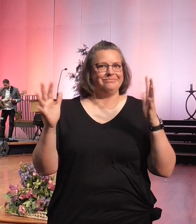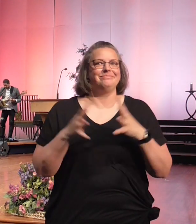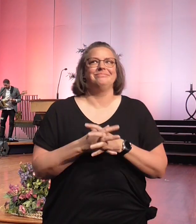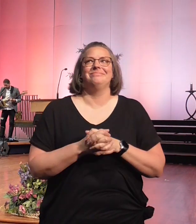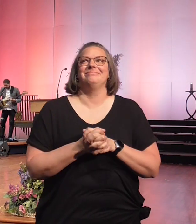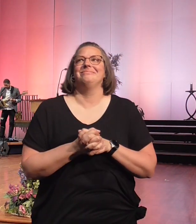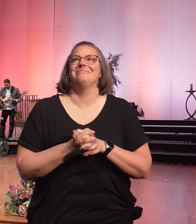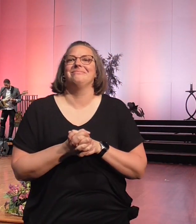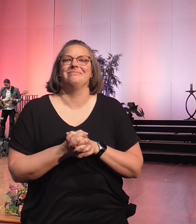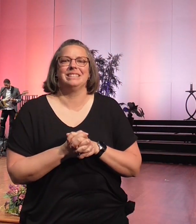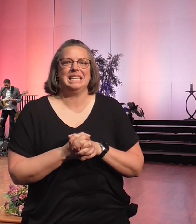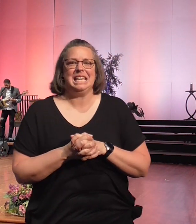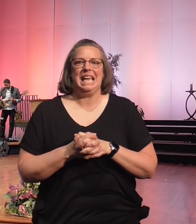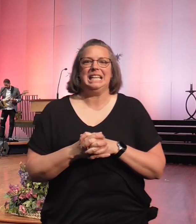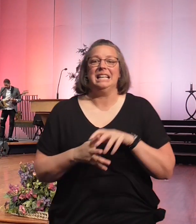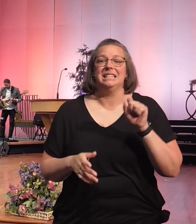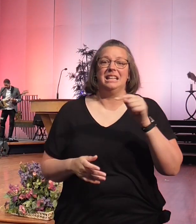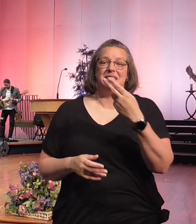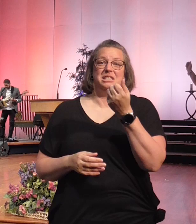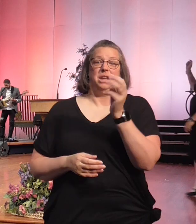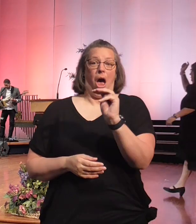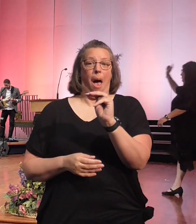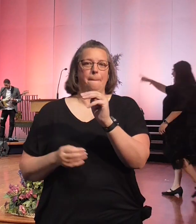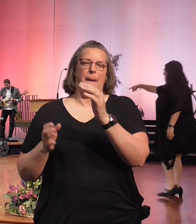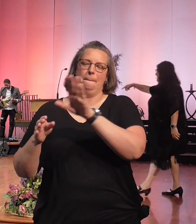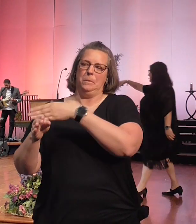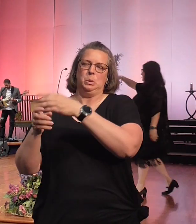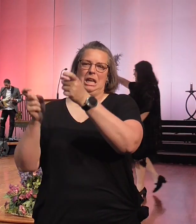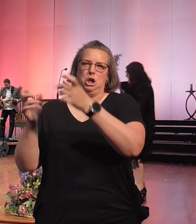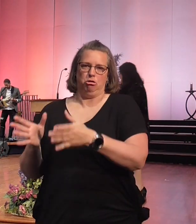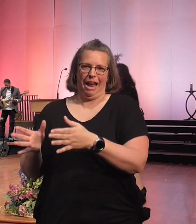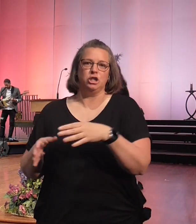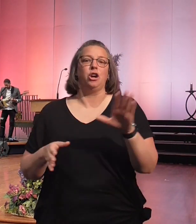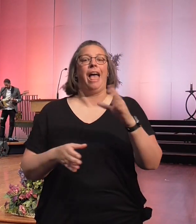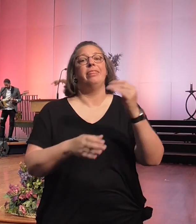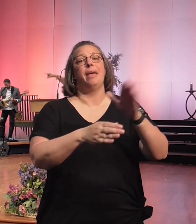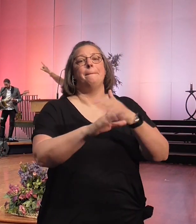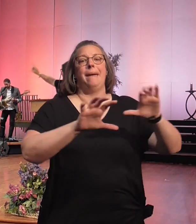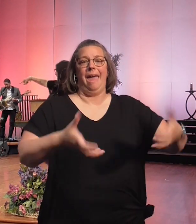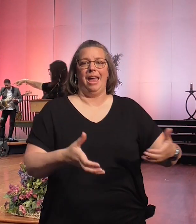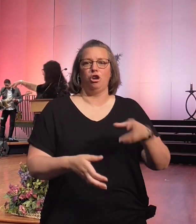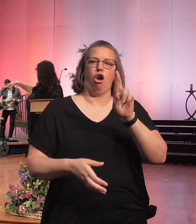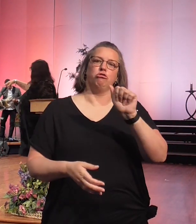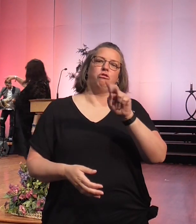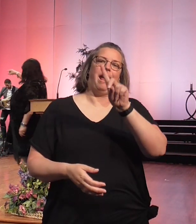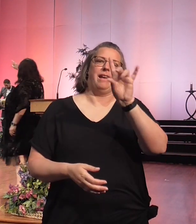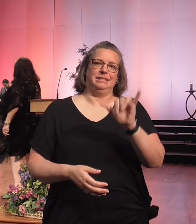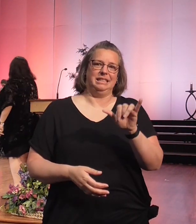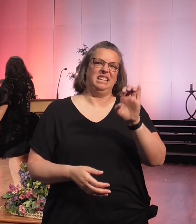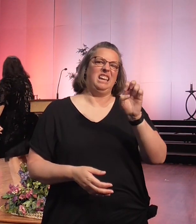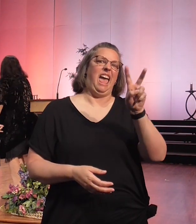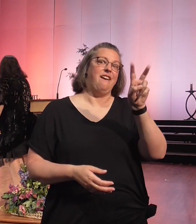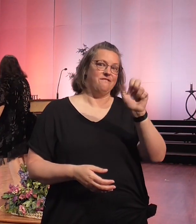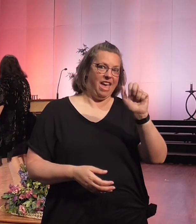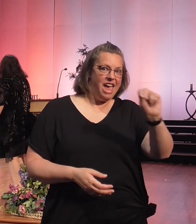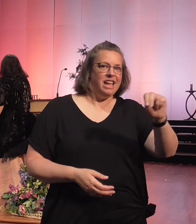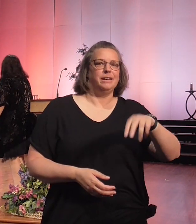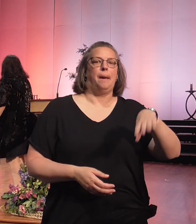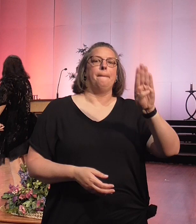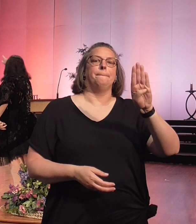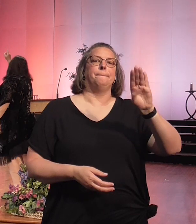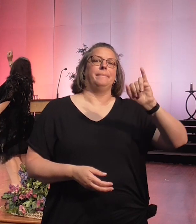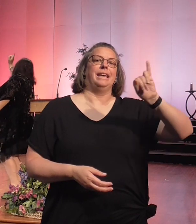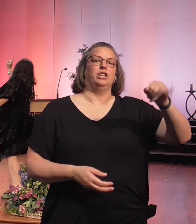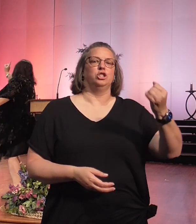Yeah. Tom Litch, our music director, and our wonderful band, Randy Chavez, Evan Wendt, Bijou